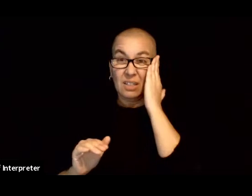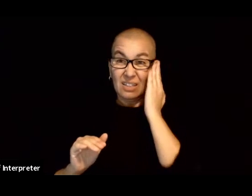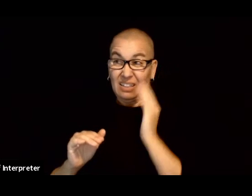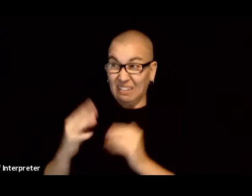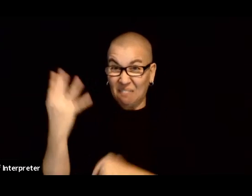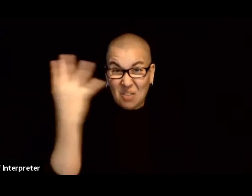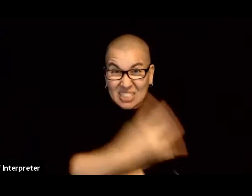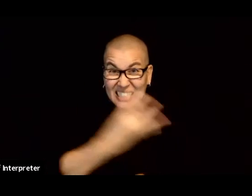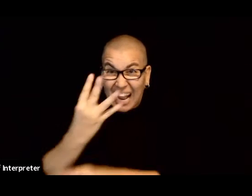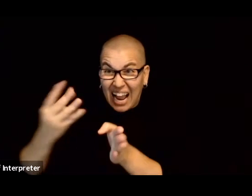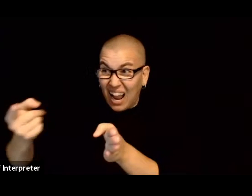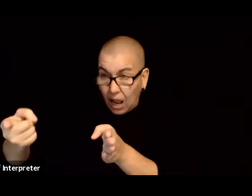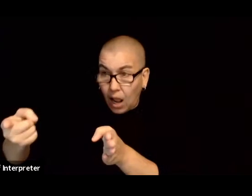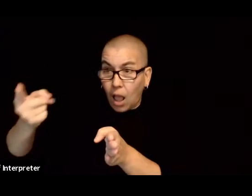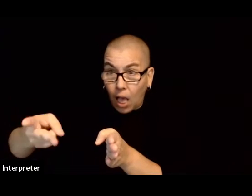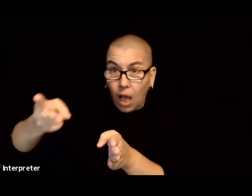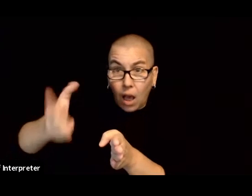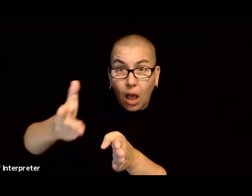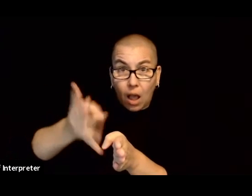relax our cautions.